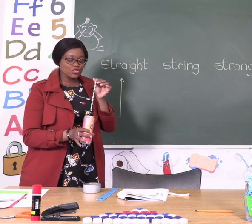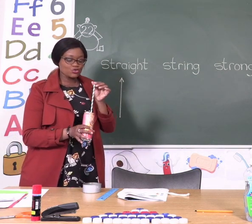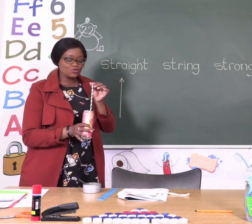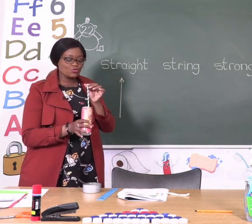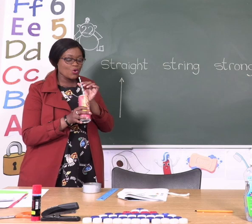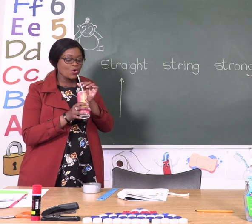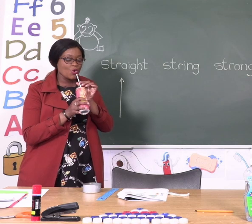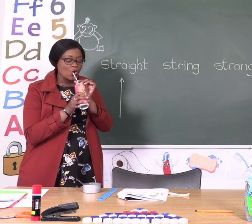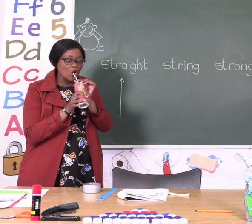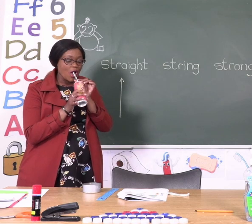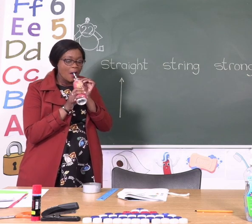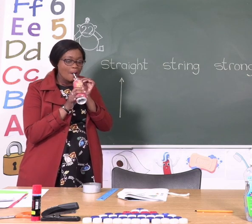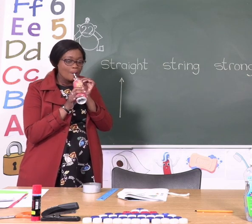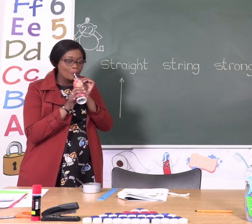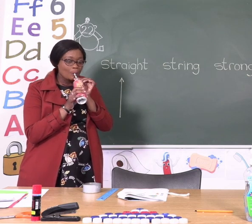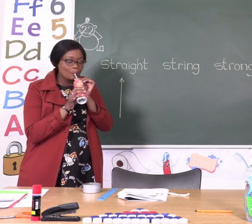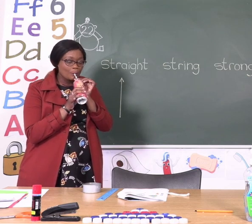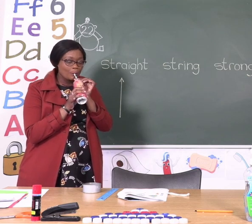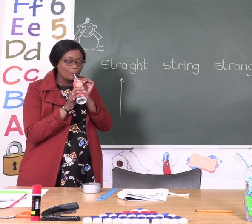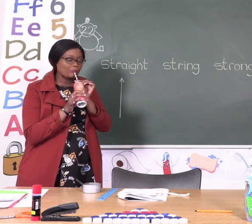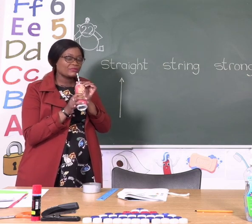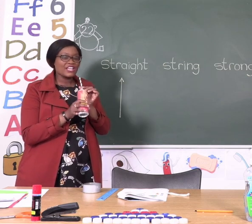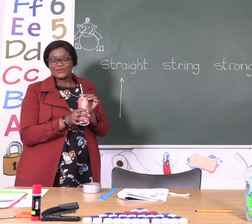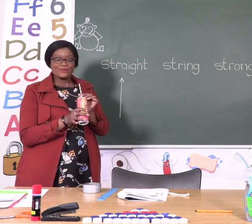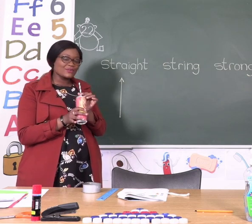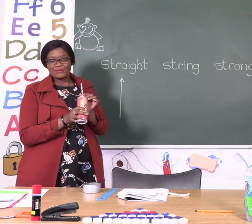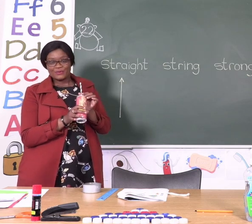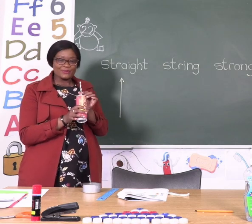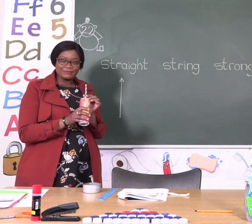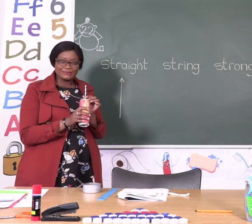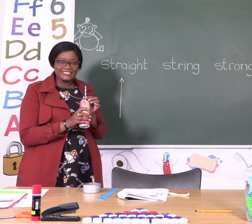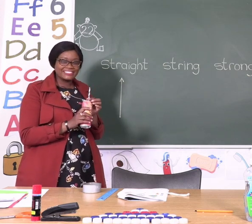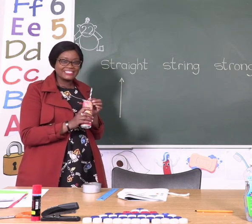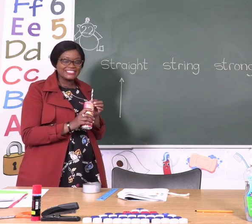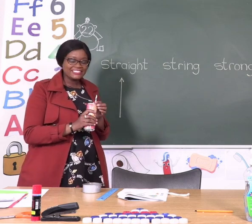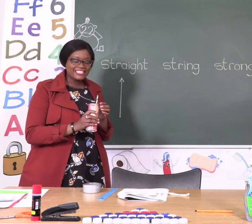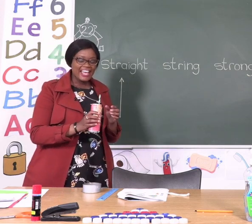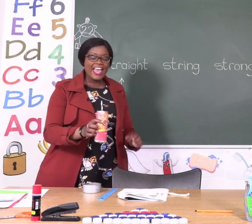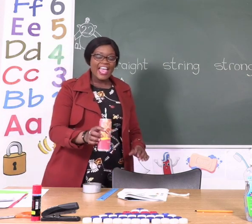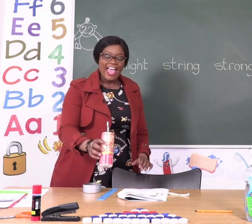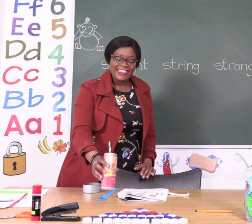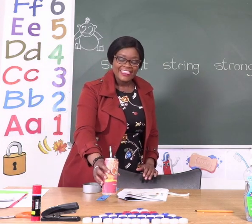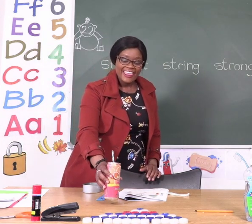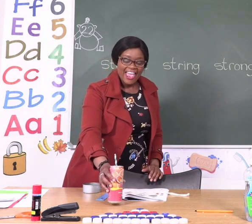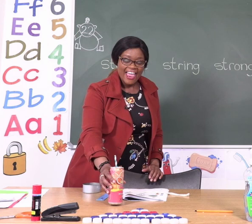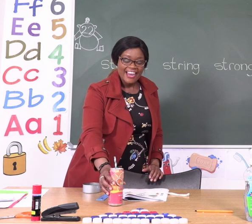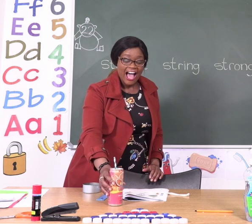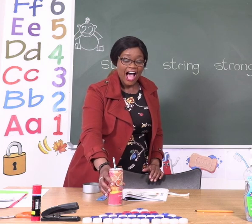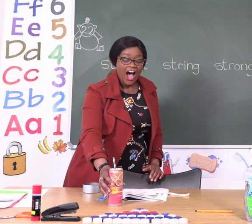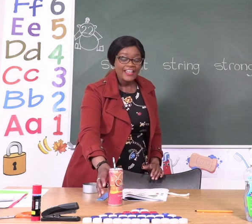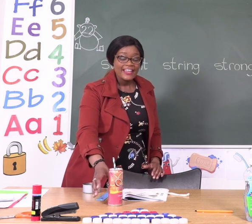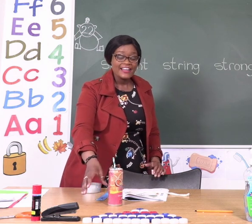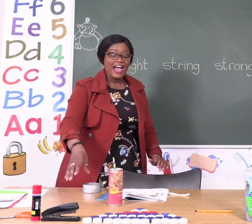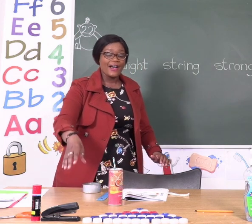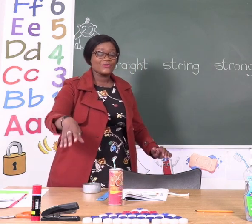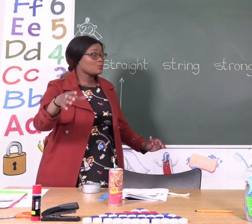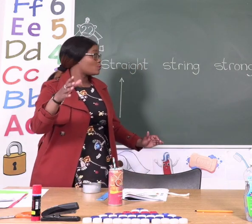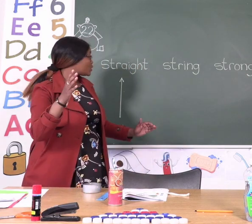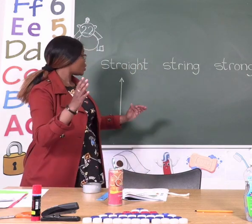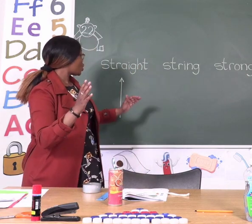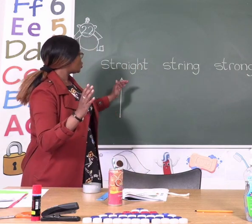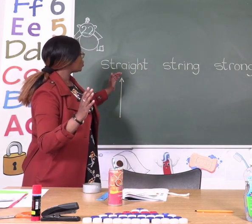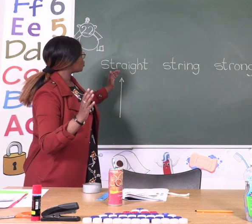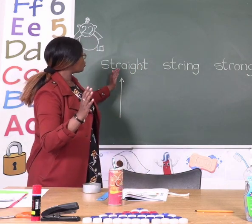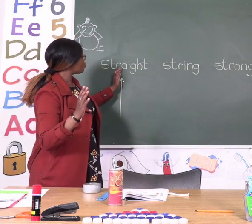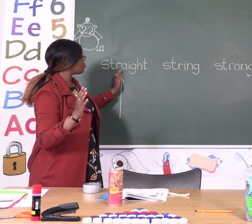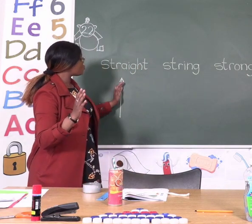a straw. Yum, yum, yum, yum, yum, yum. And then I have the